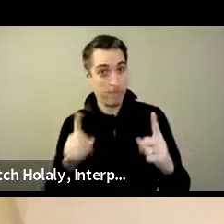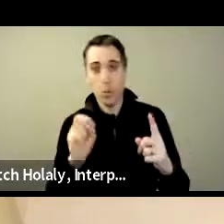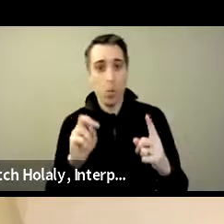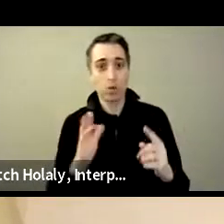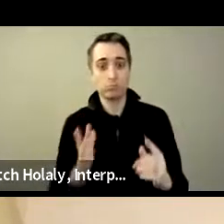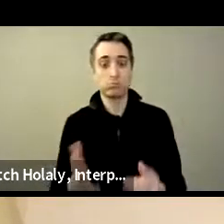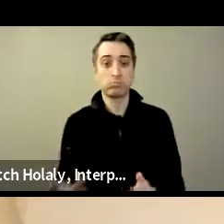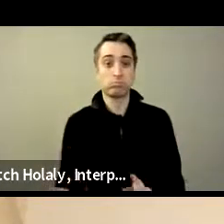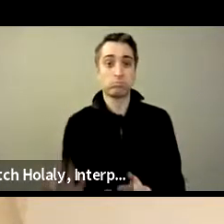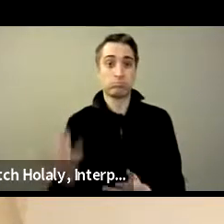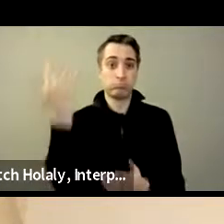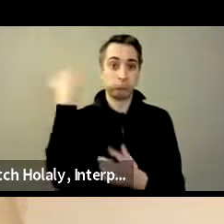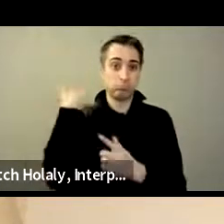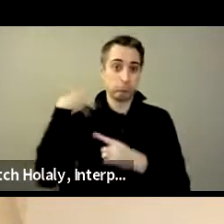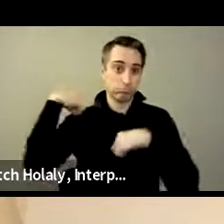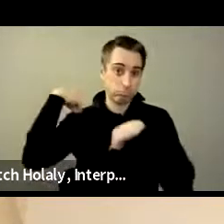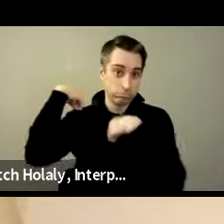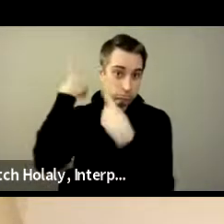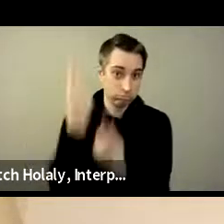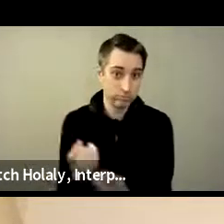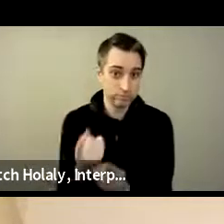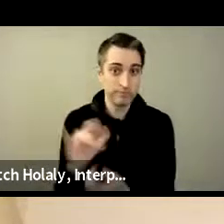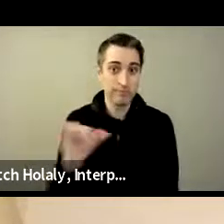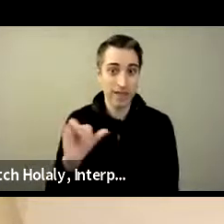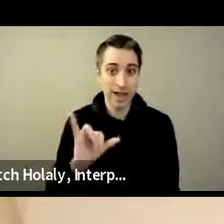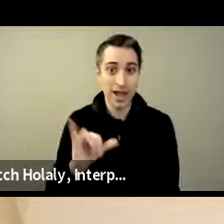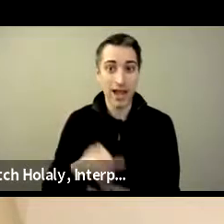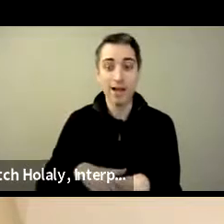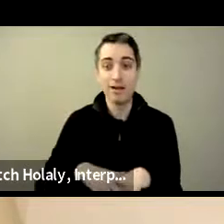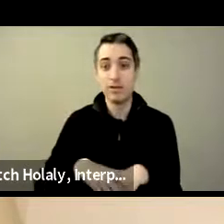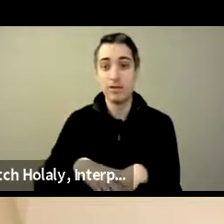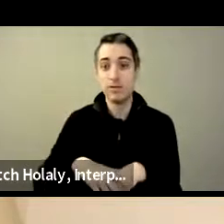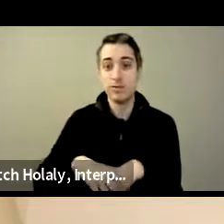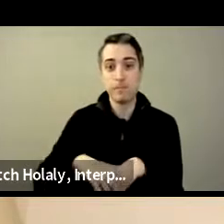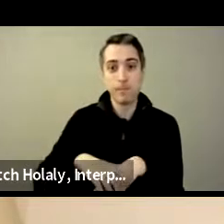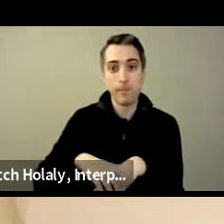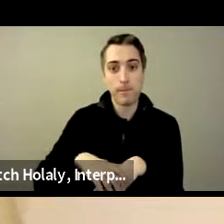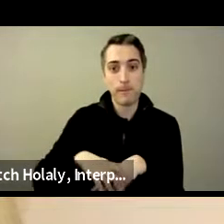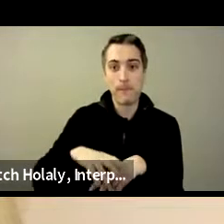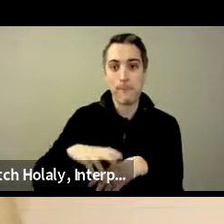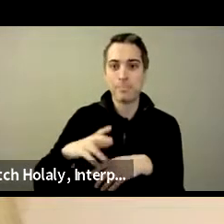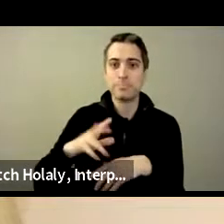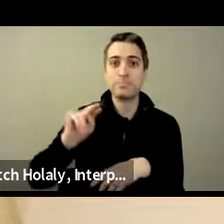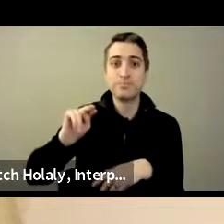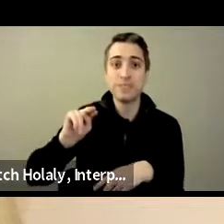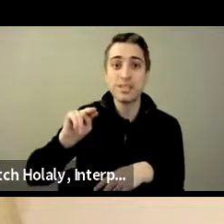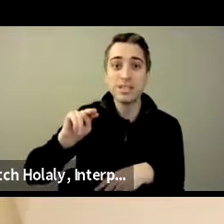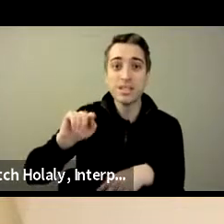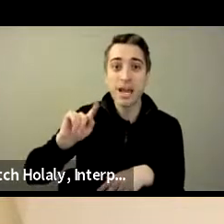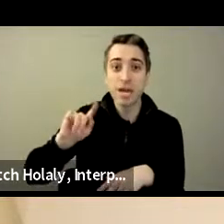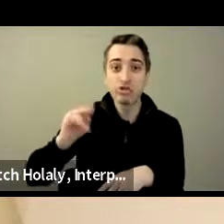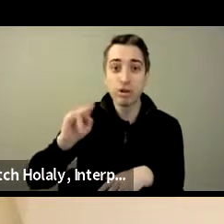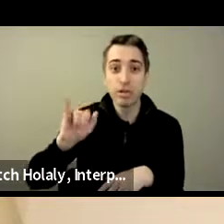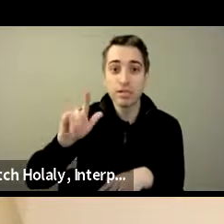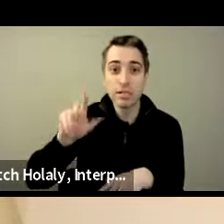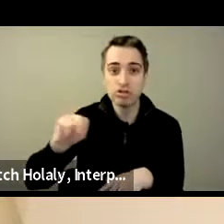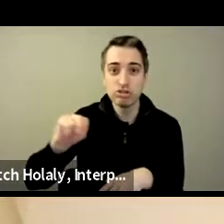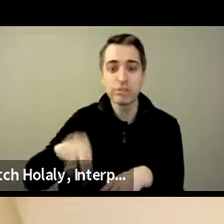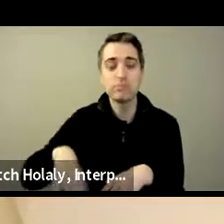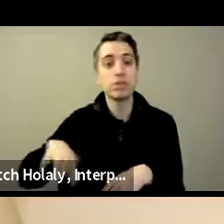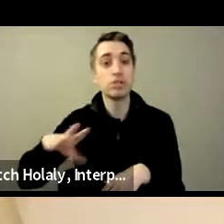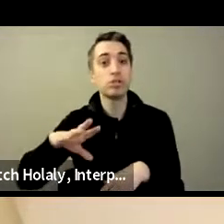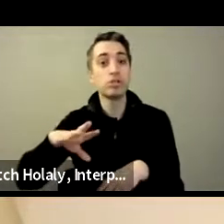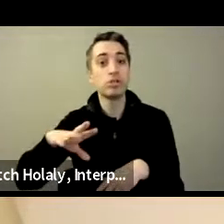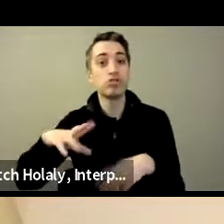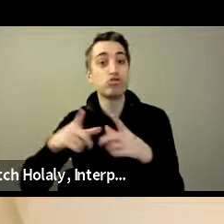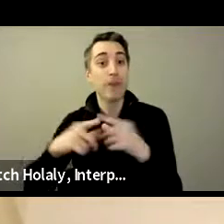past. For example, a bar to nationalization, reminding people of the Chinese Exclusion Act and Japanese internment,